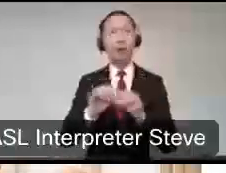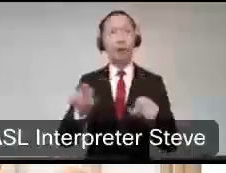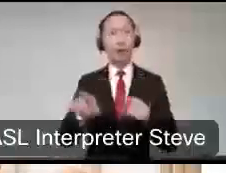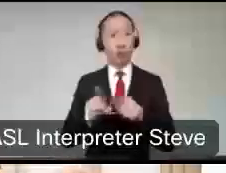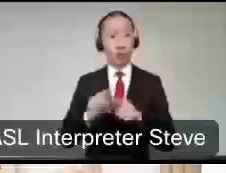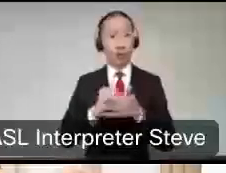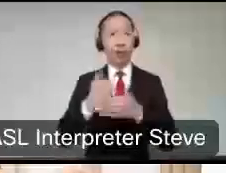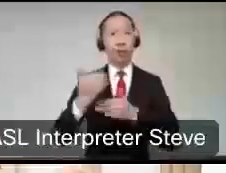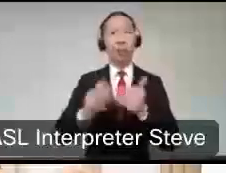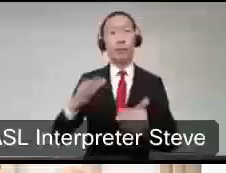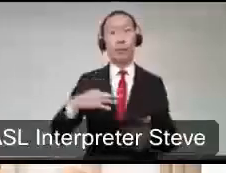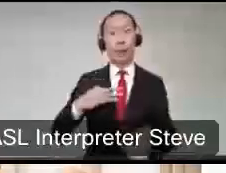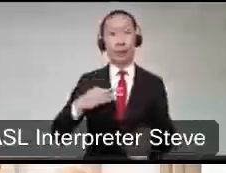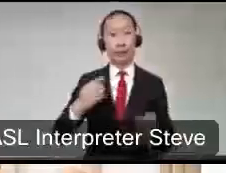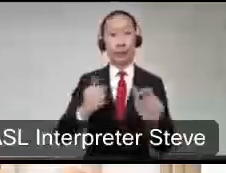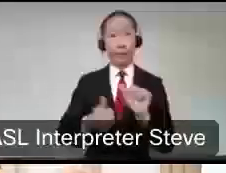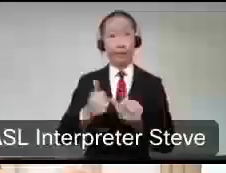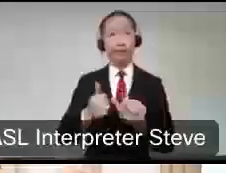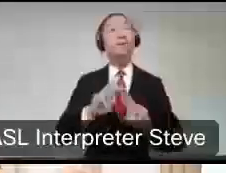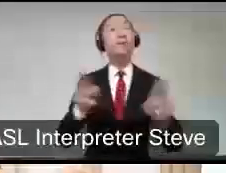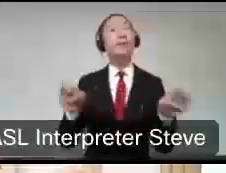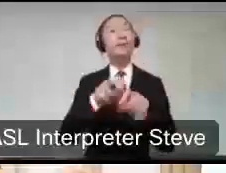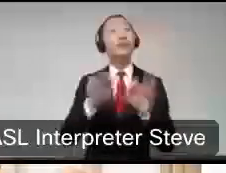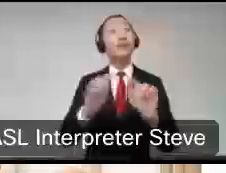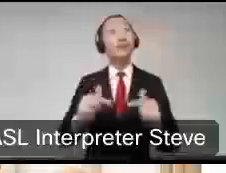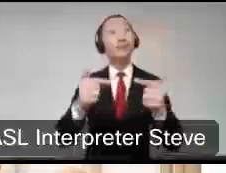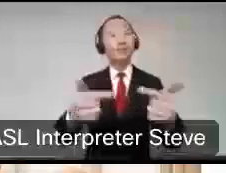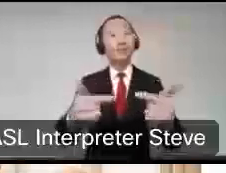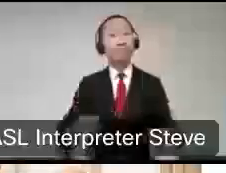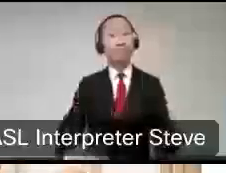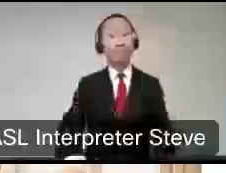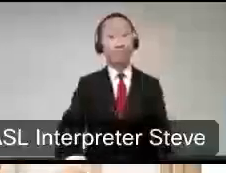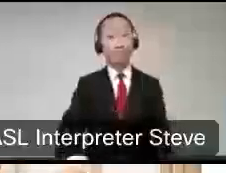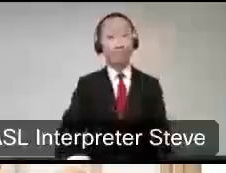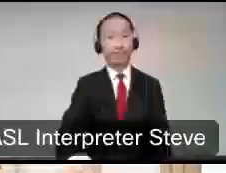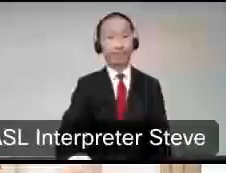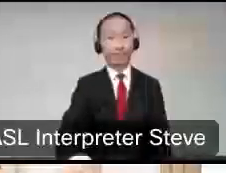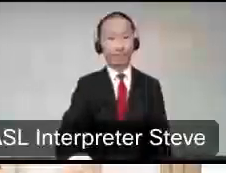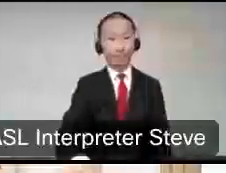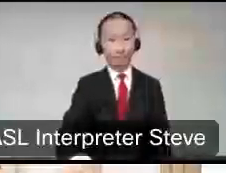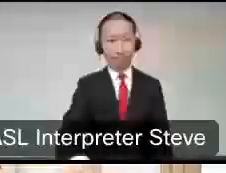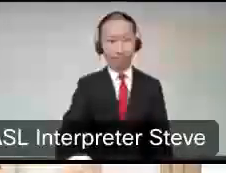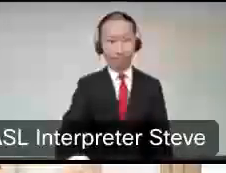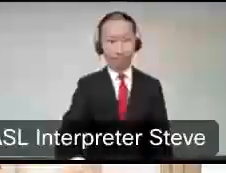help process your application faster. Next slide.